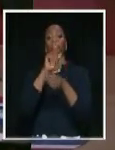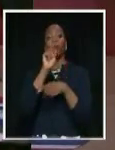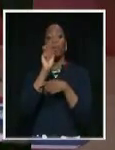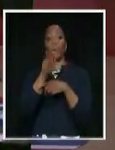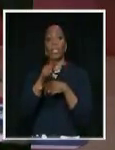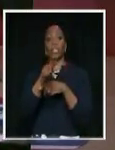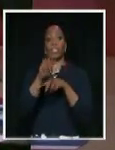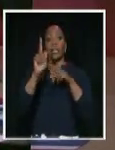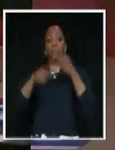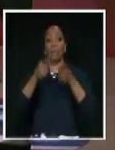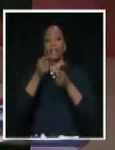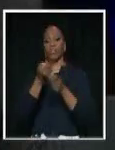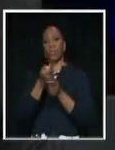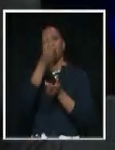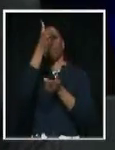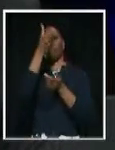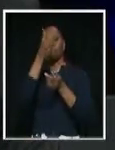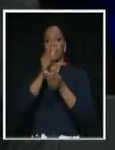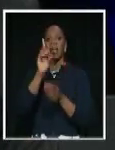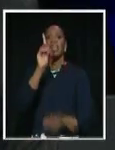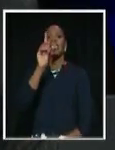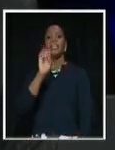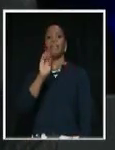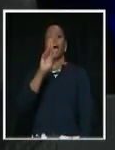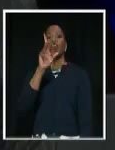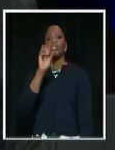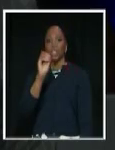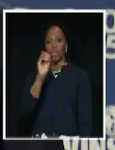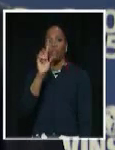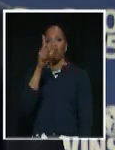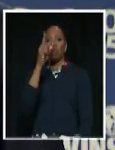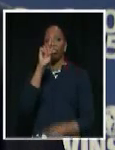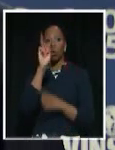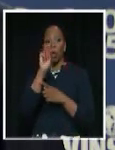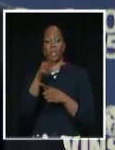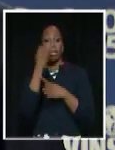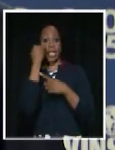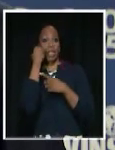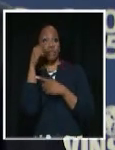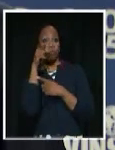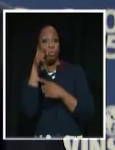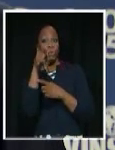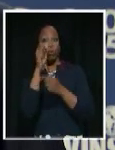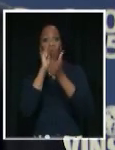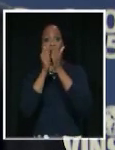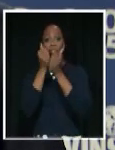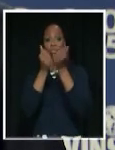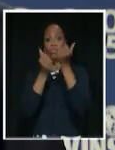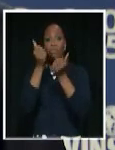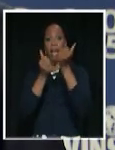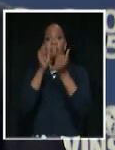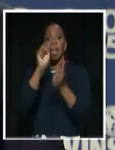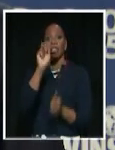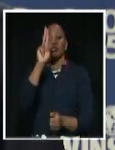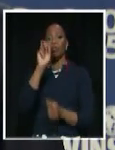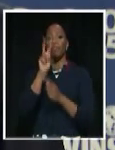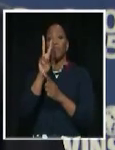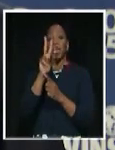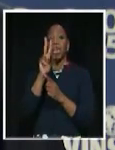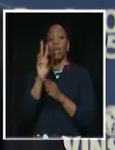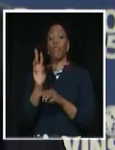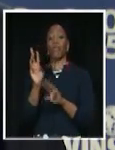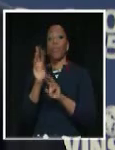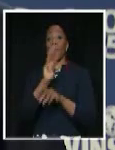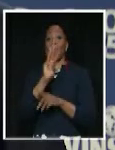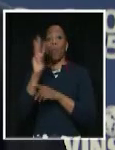coin toss, Mr. de Blasio, you get the first question. Sir, if you were the driver of that SUV on the West Side Highway, confronted